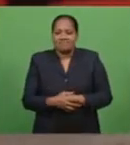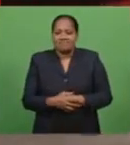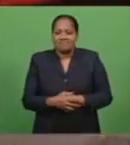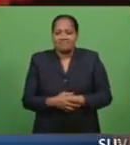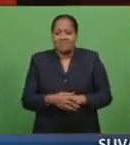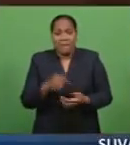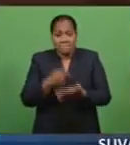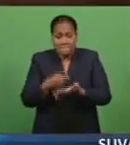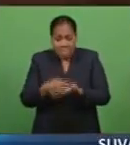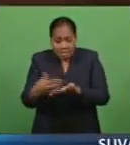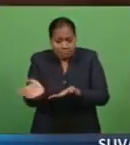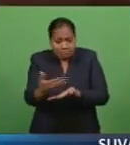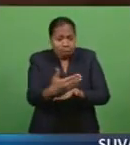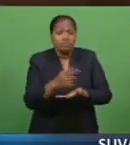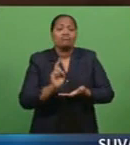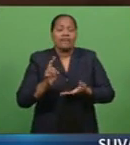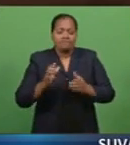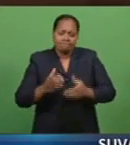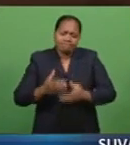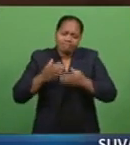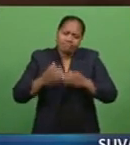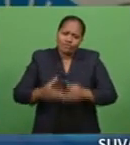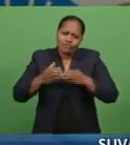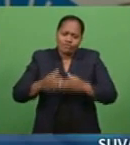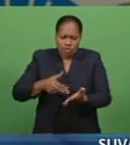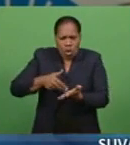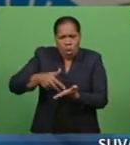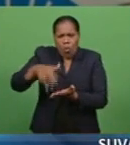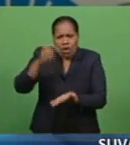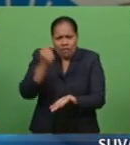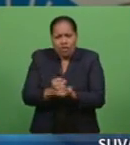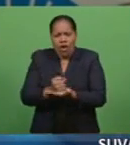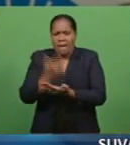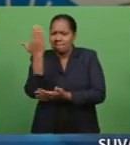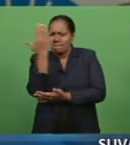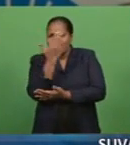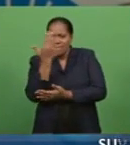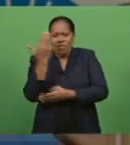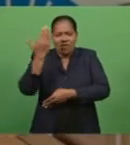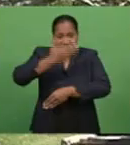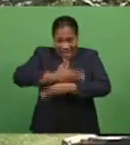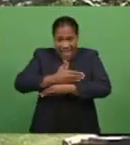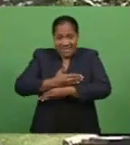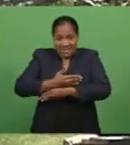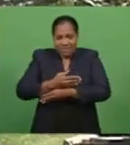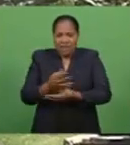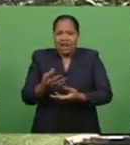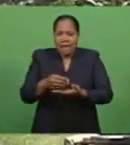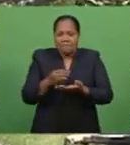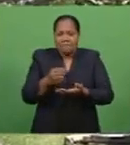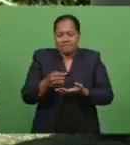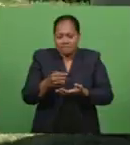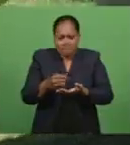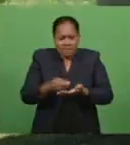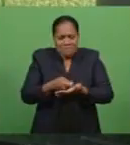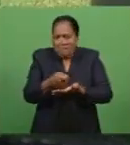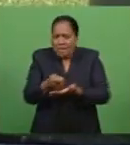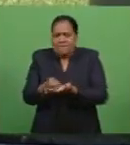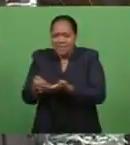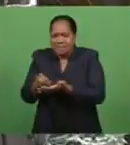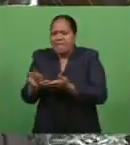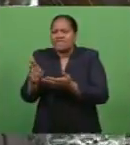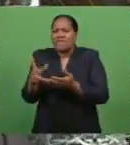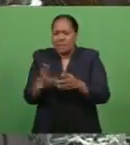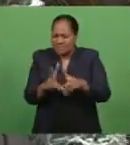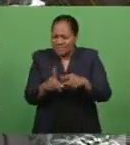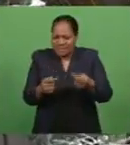Money collected from can shaking, walkathons and movie nights, to name a few, has been paying for essential supplies for TC Harold